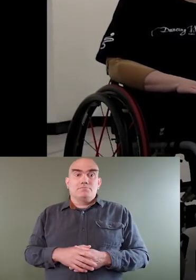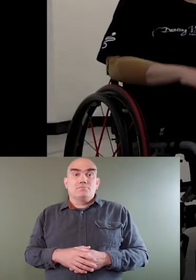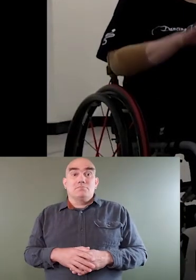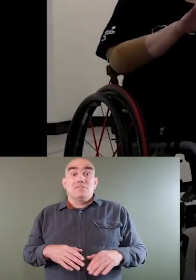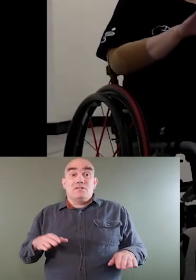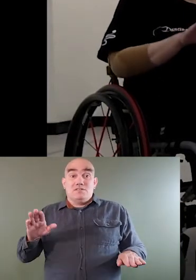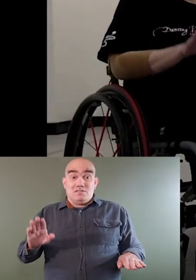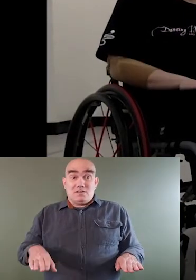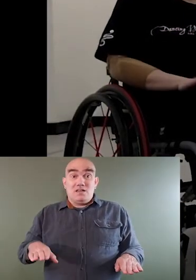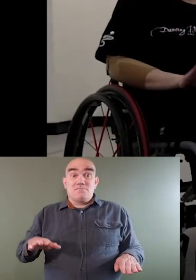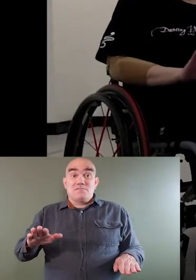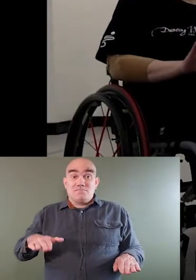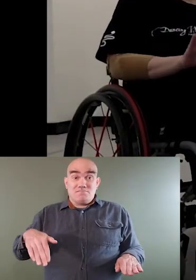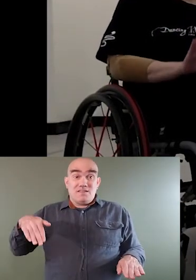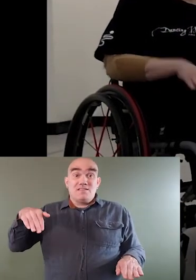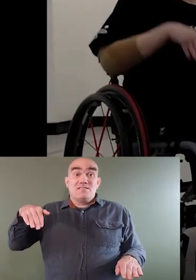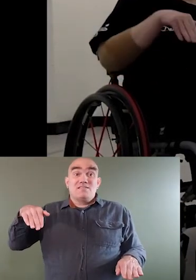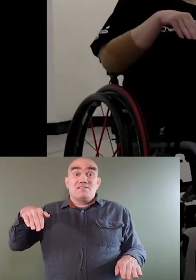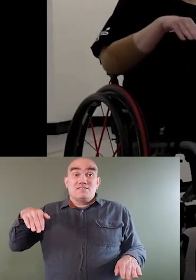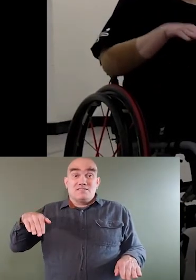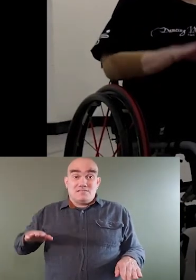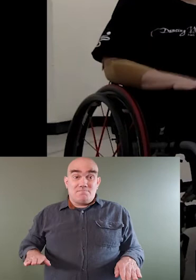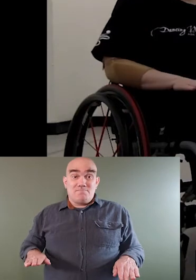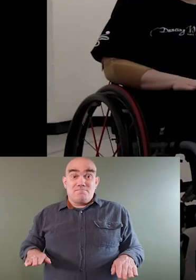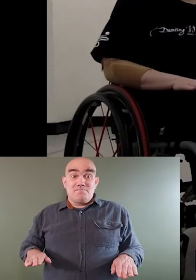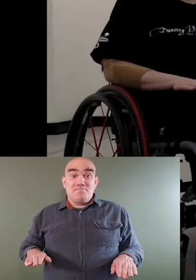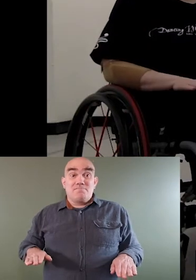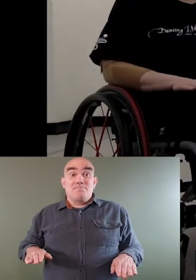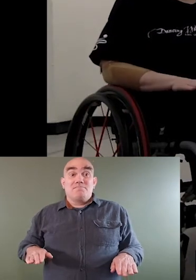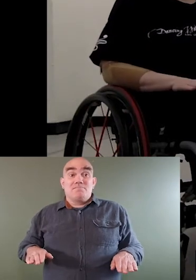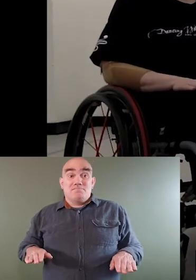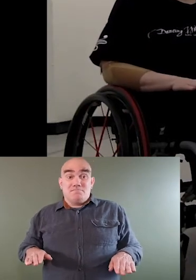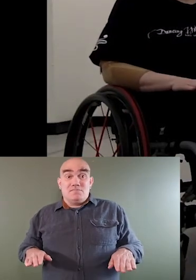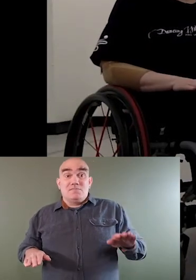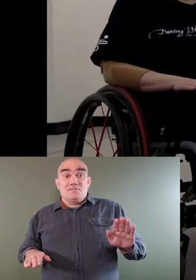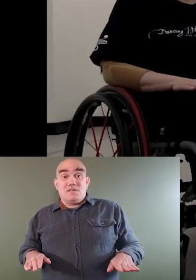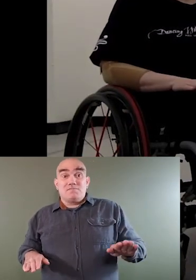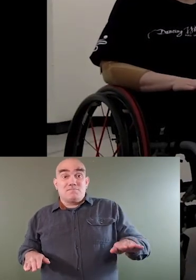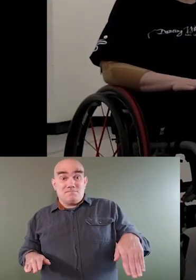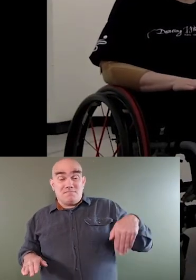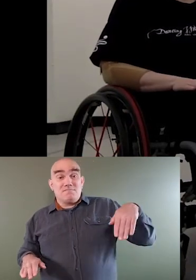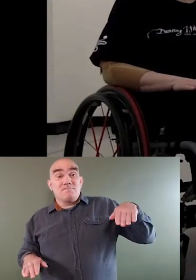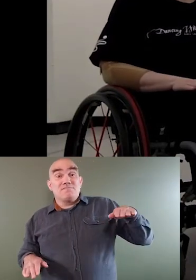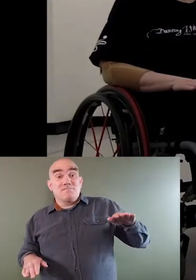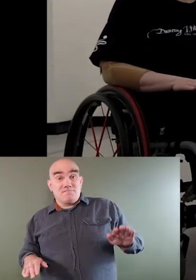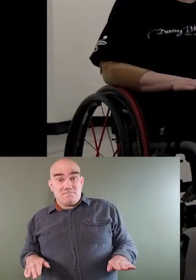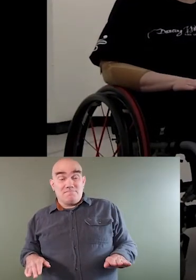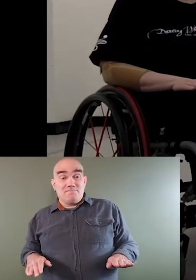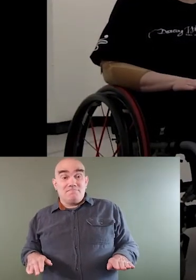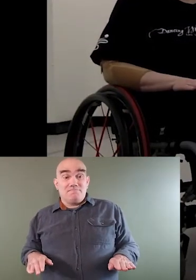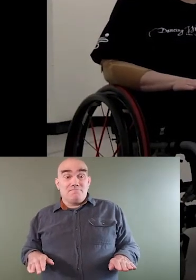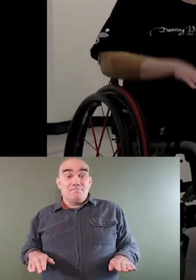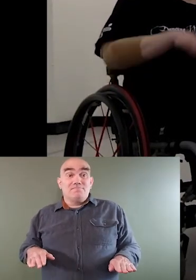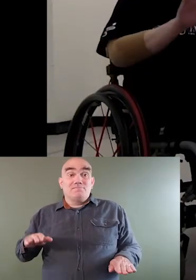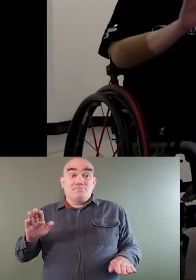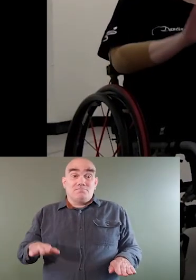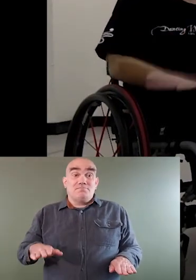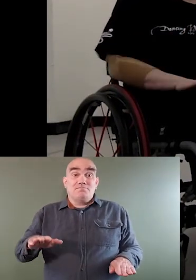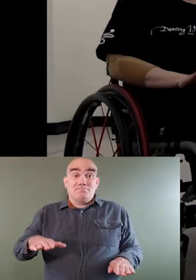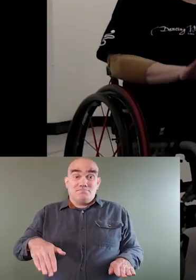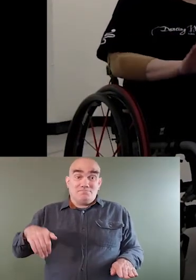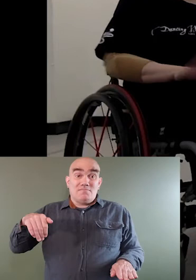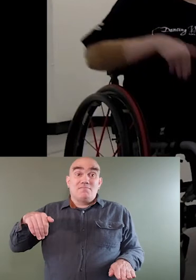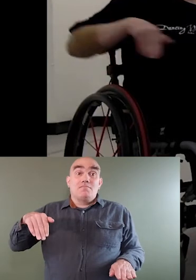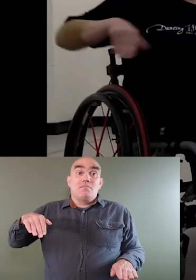we go. Stomp, spank, step. Stomp, spank, step.